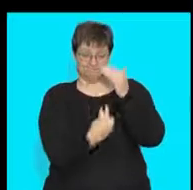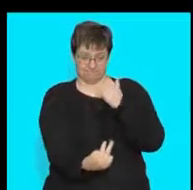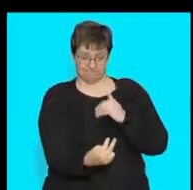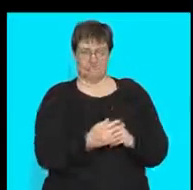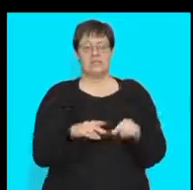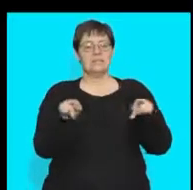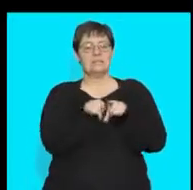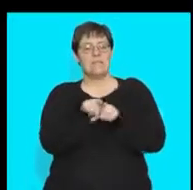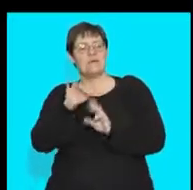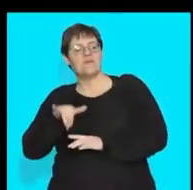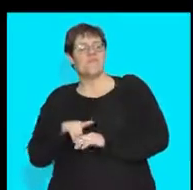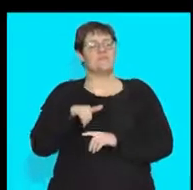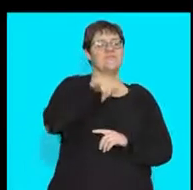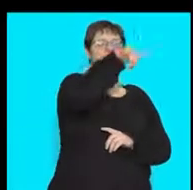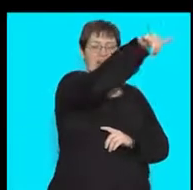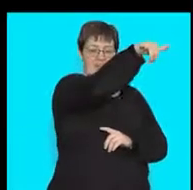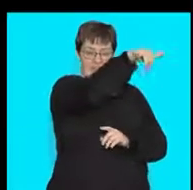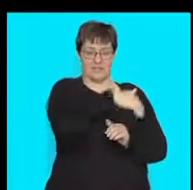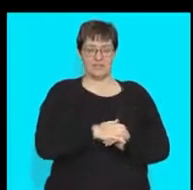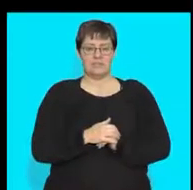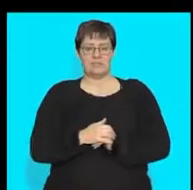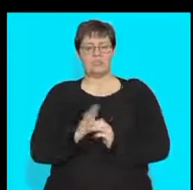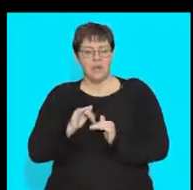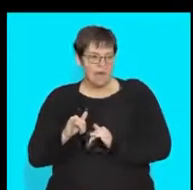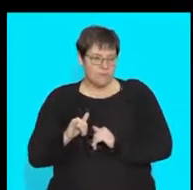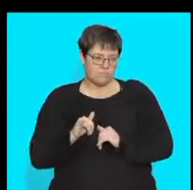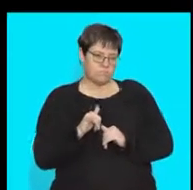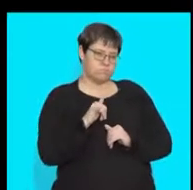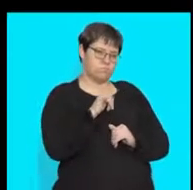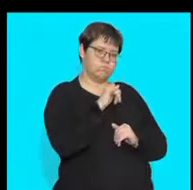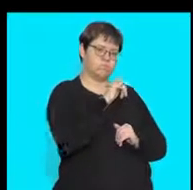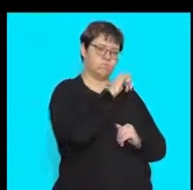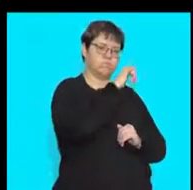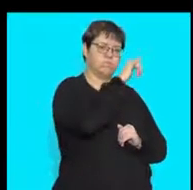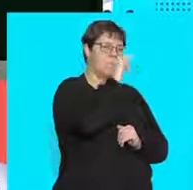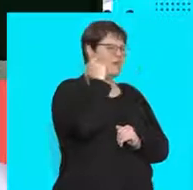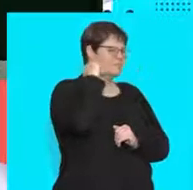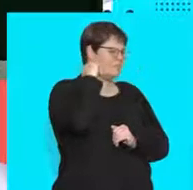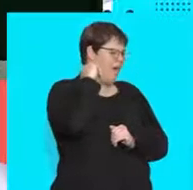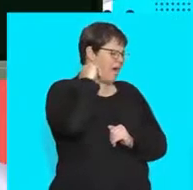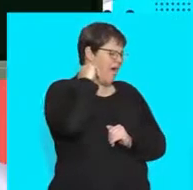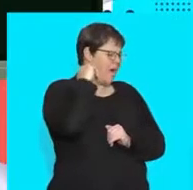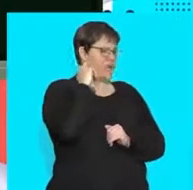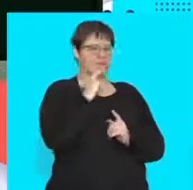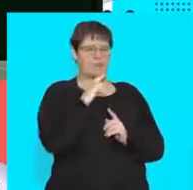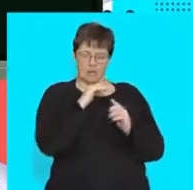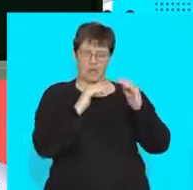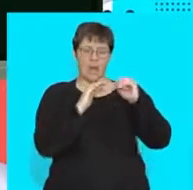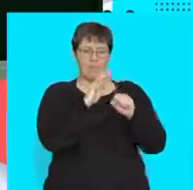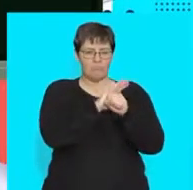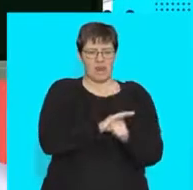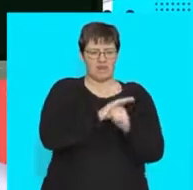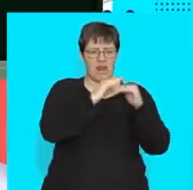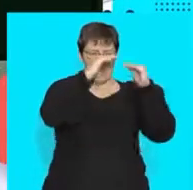scuba diving. But also when you go in an airplane and you go higher up, the pressure decreases.